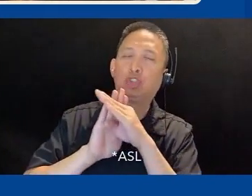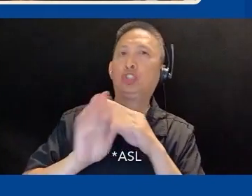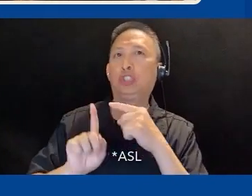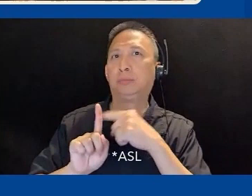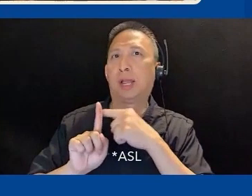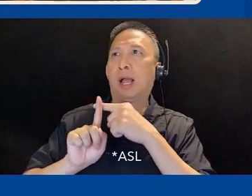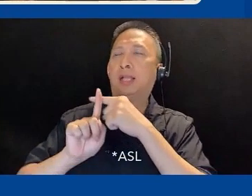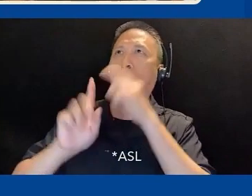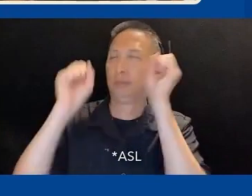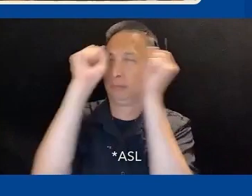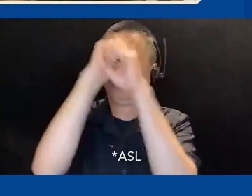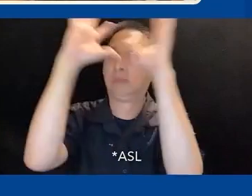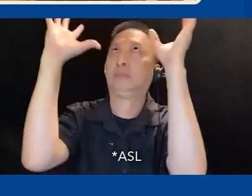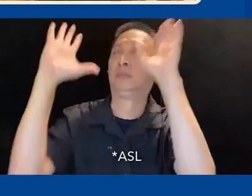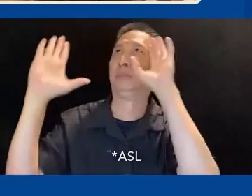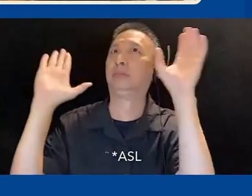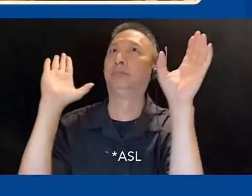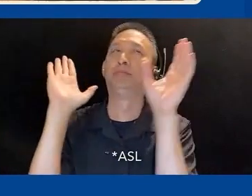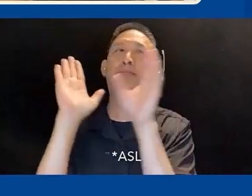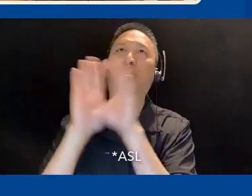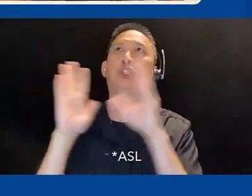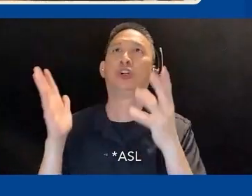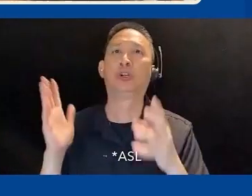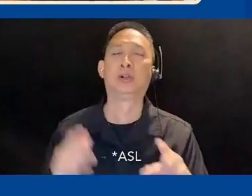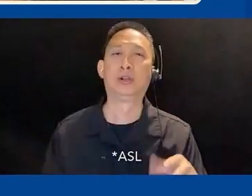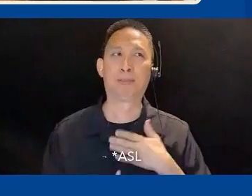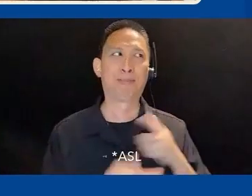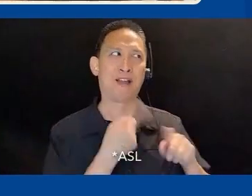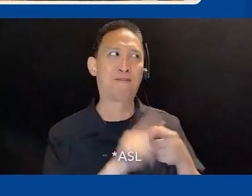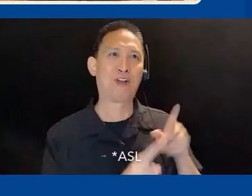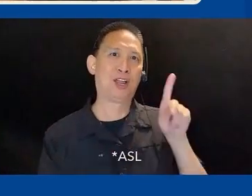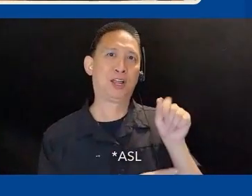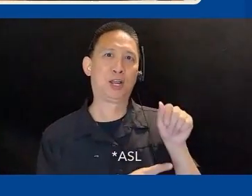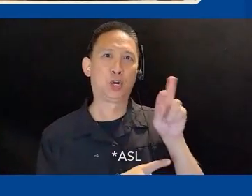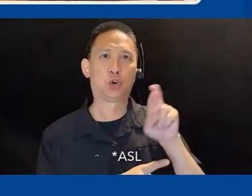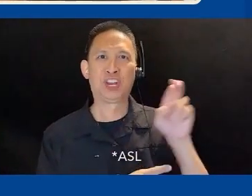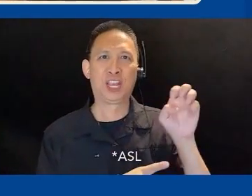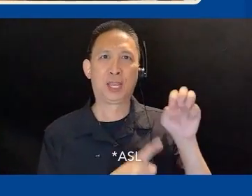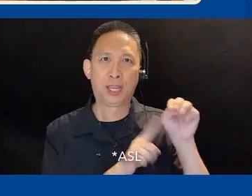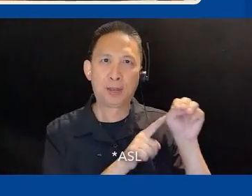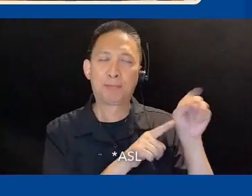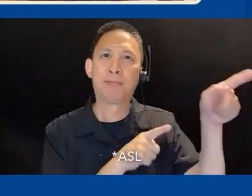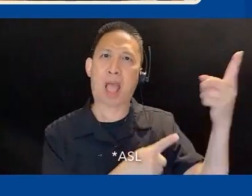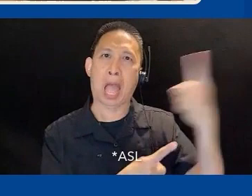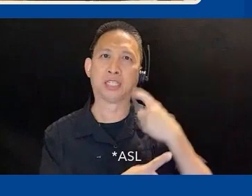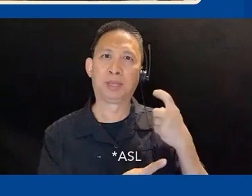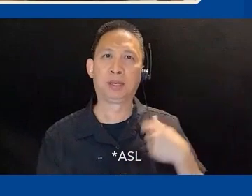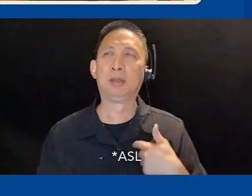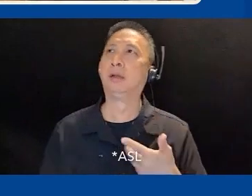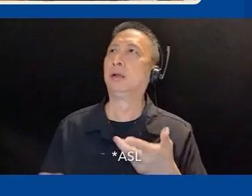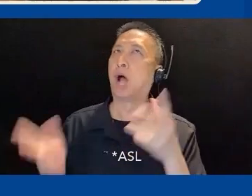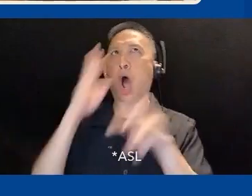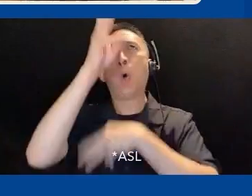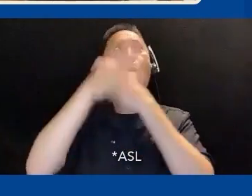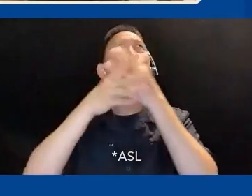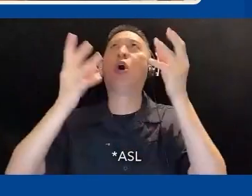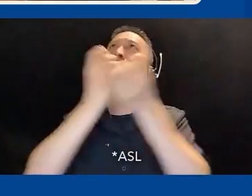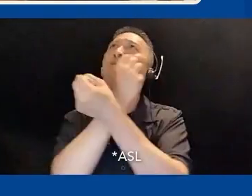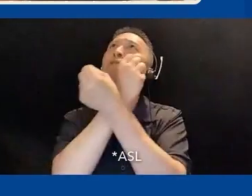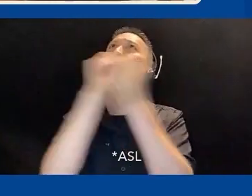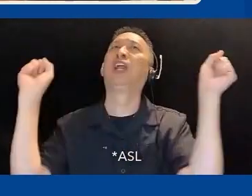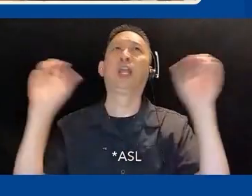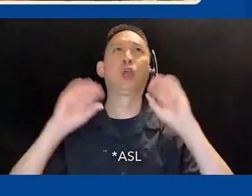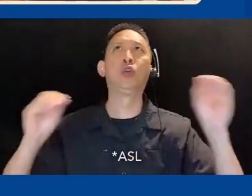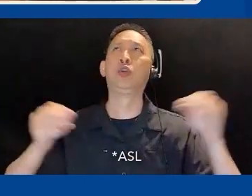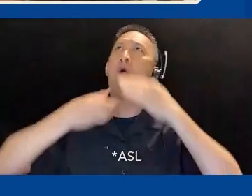borrow that word from my friend Kareem, it's like, how do we imagine a world free of these oppressive structures